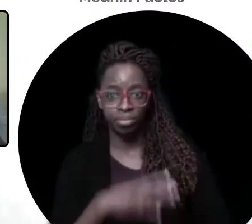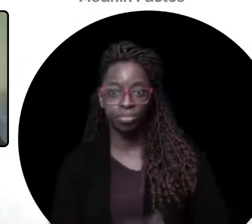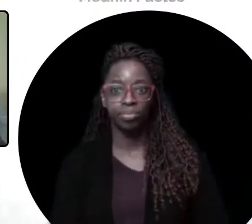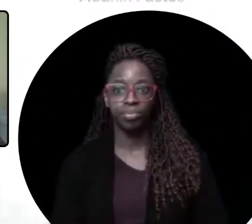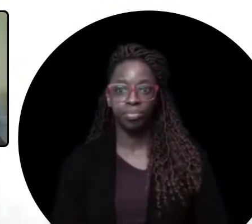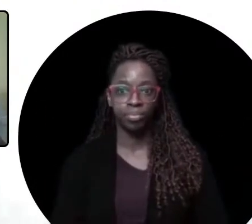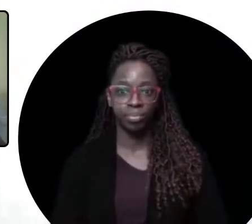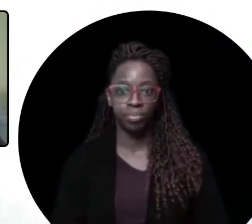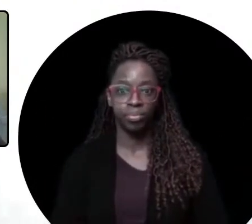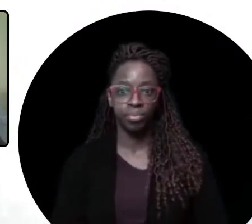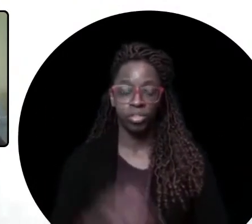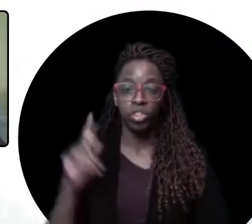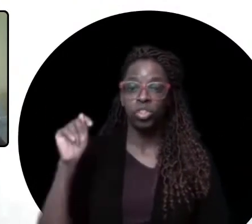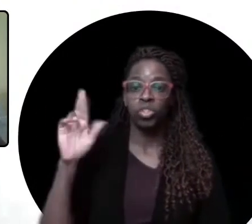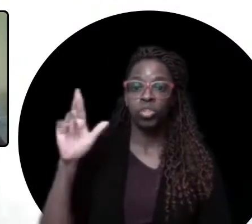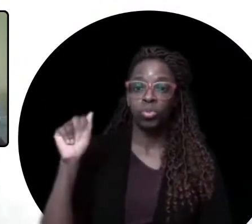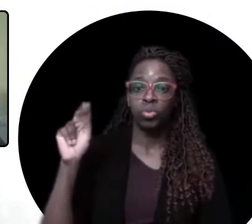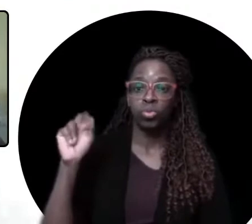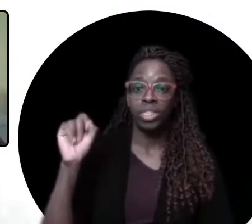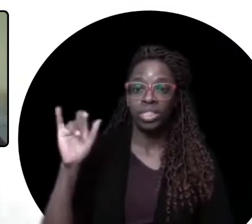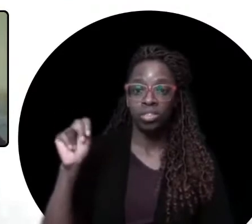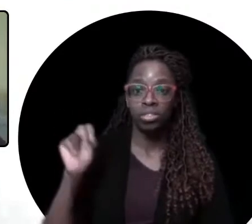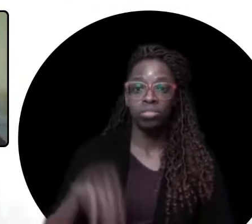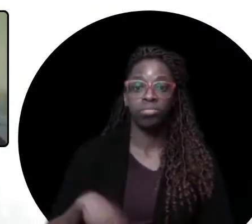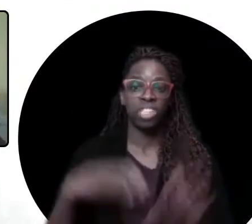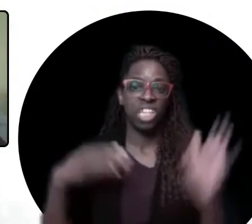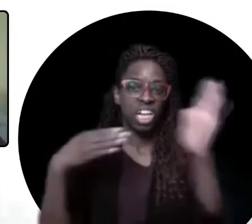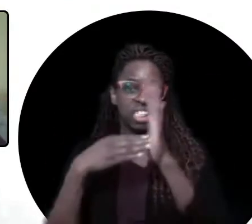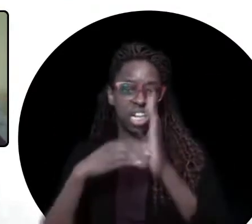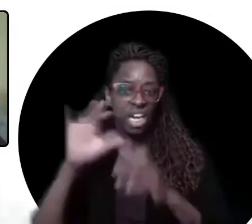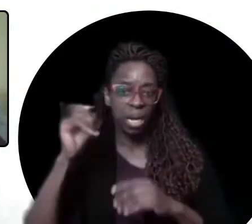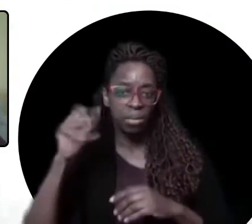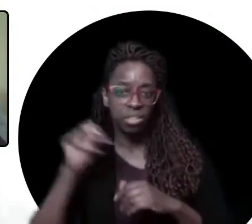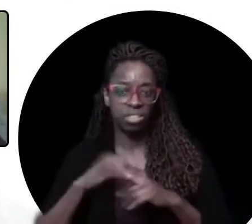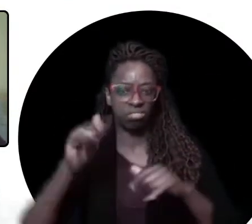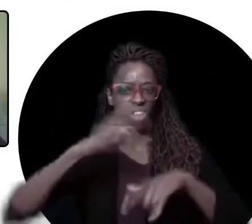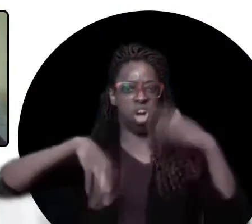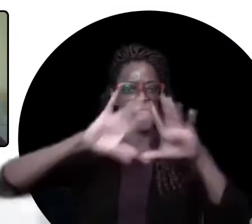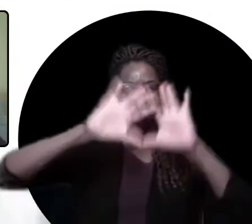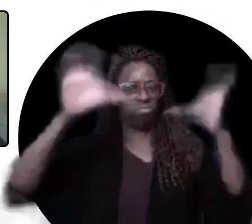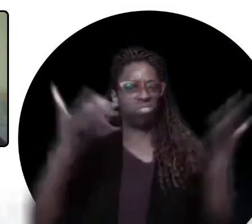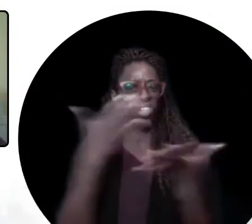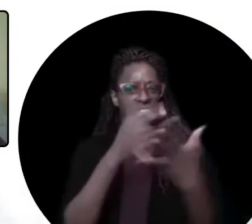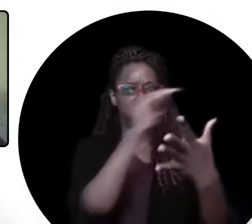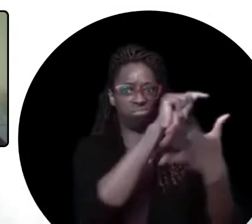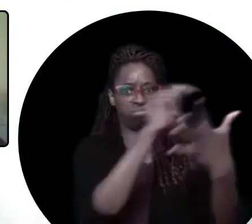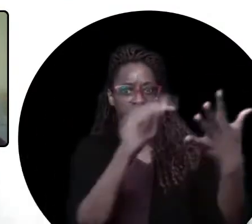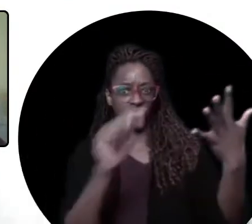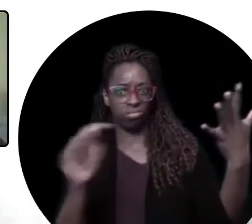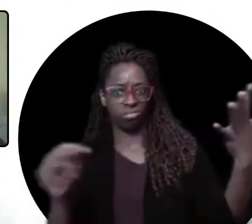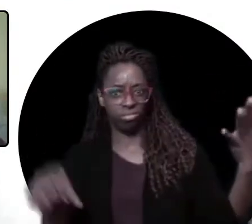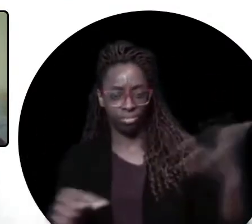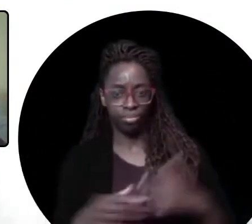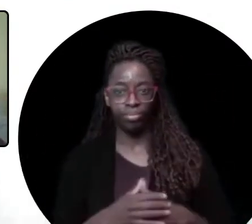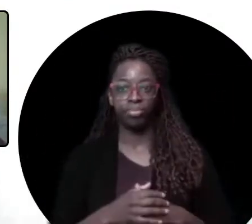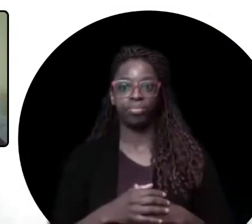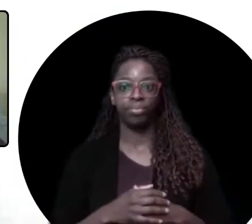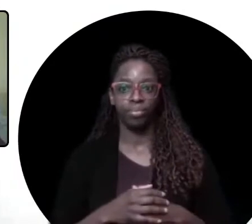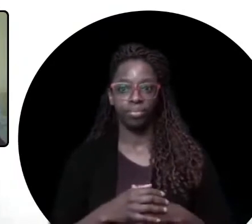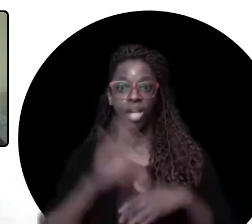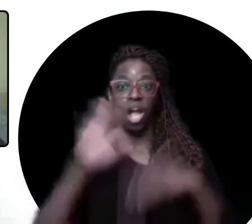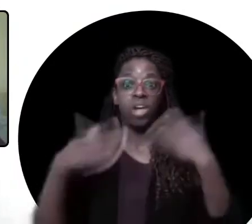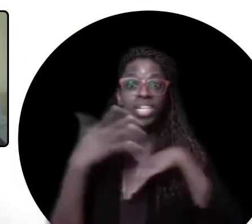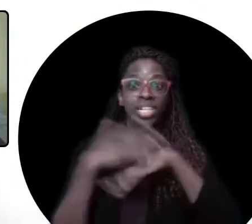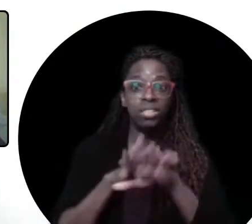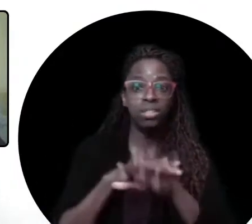anti-capital, like all these things, this intersection. Like, what are some of the lessons that organizers should be reflecting